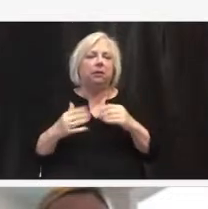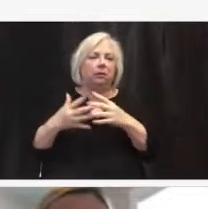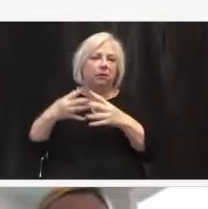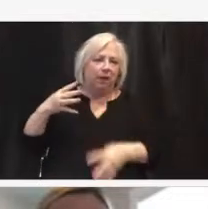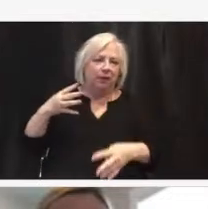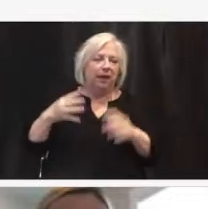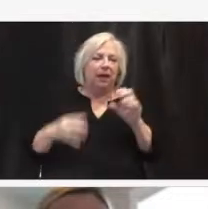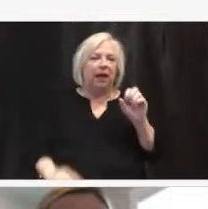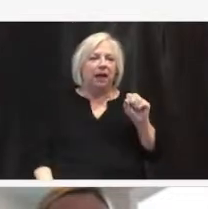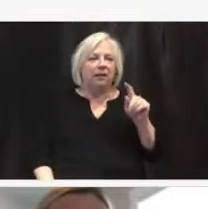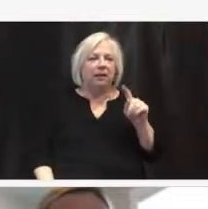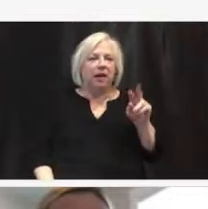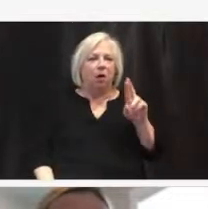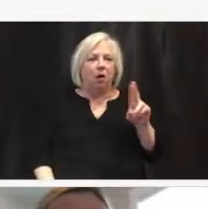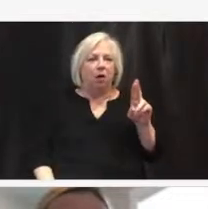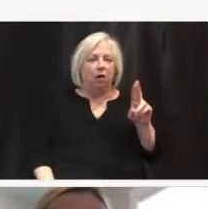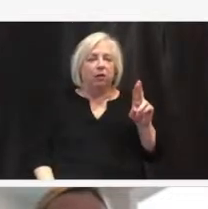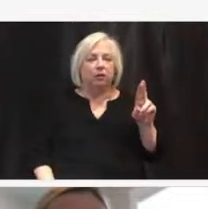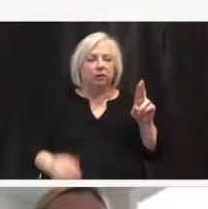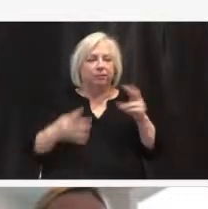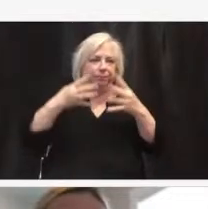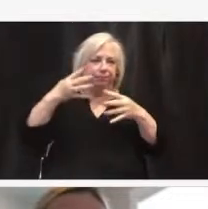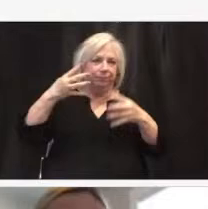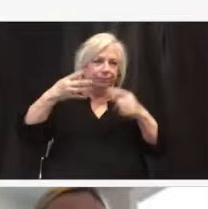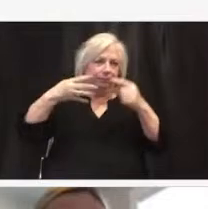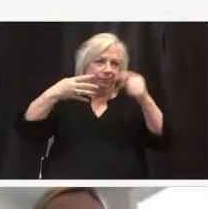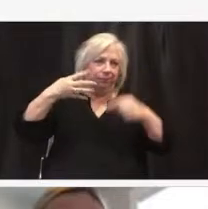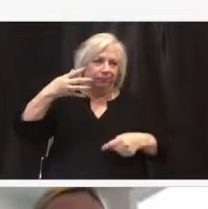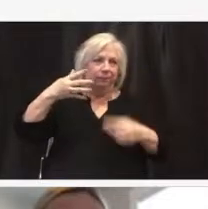these are just STRs. So